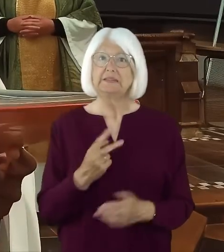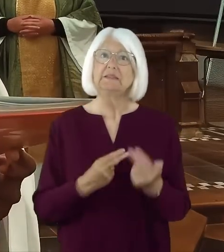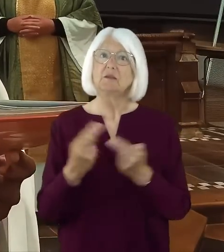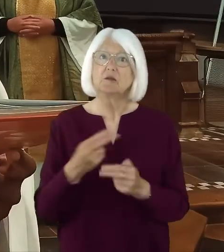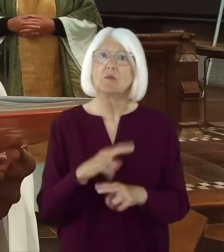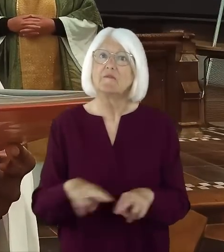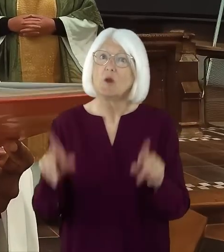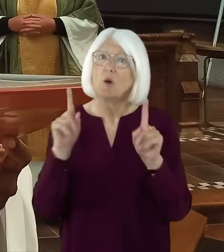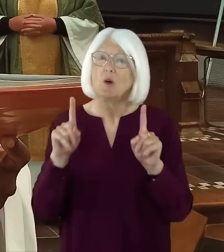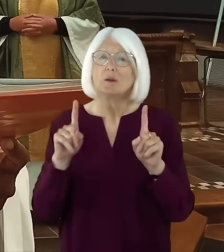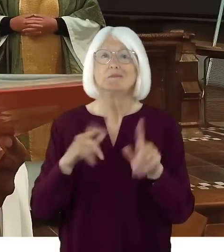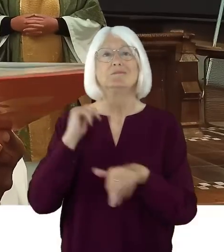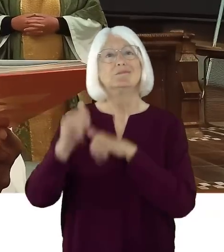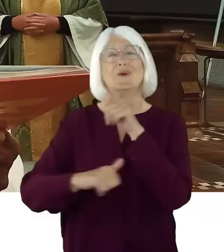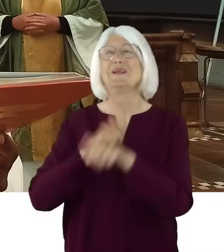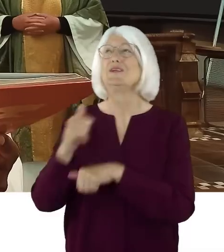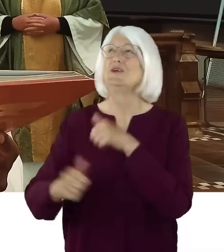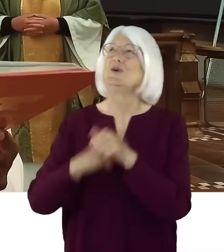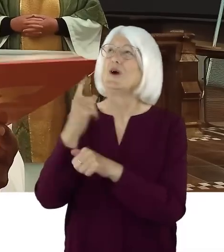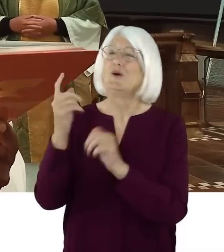This is the gospel of the Lord.